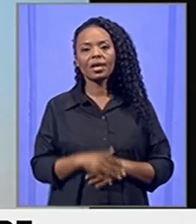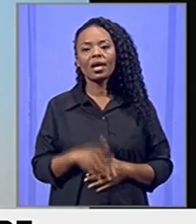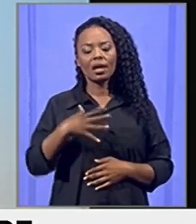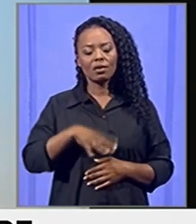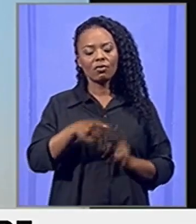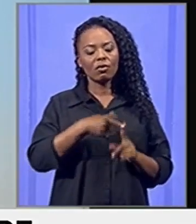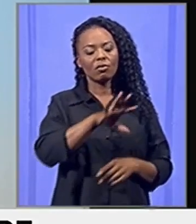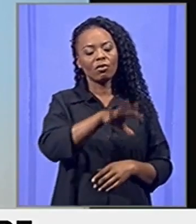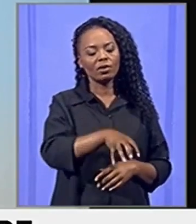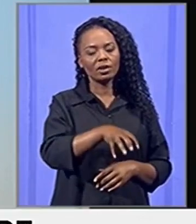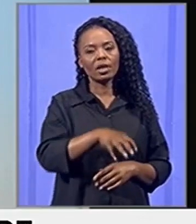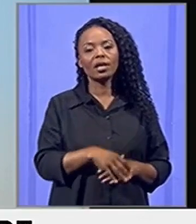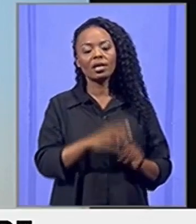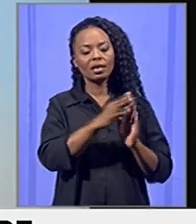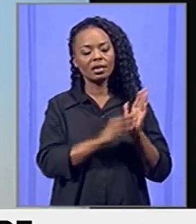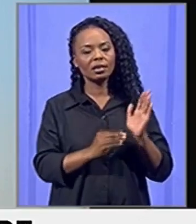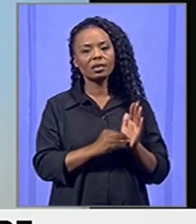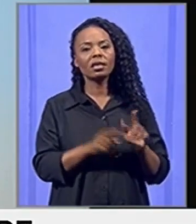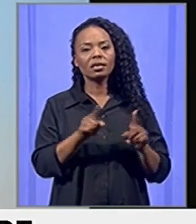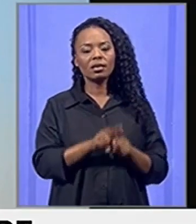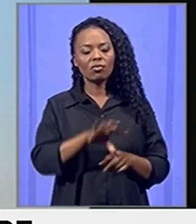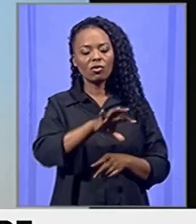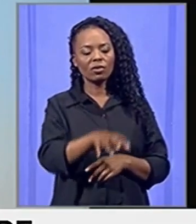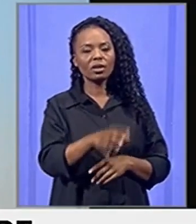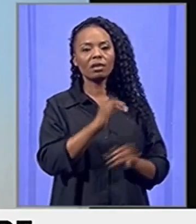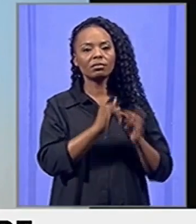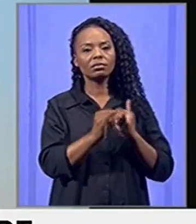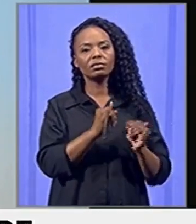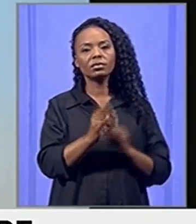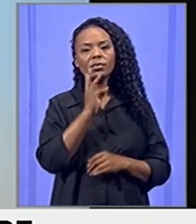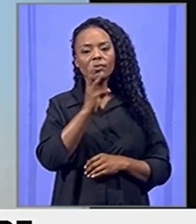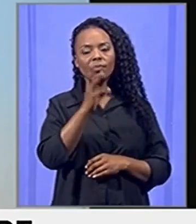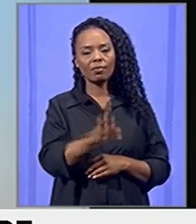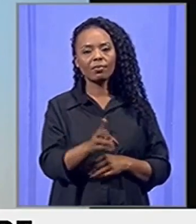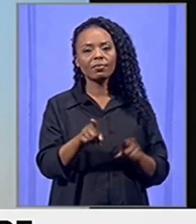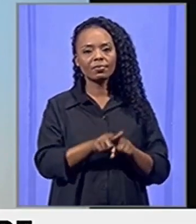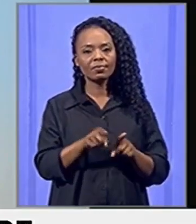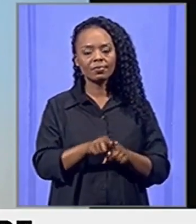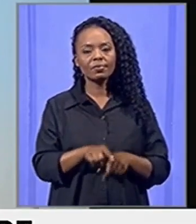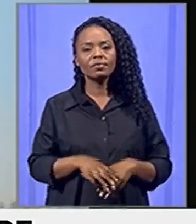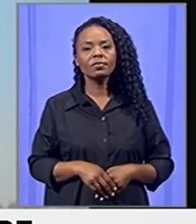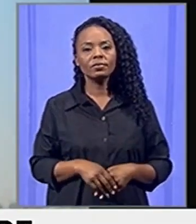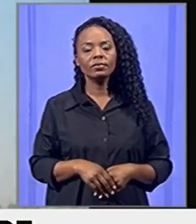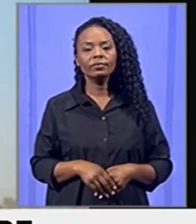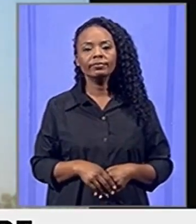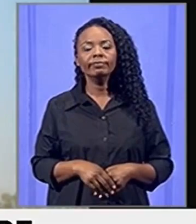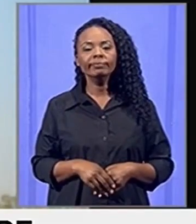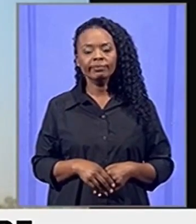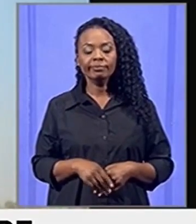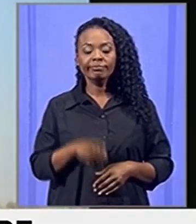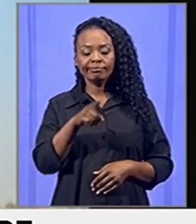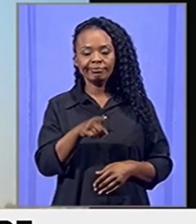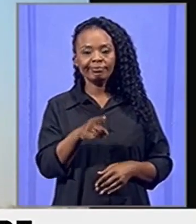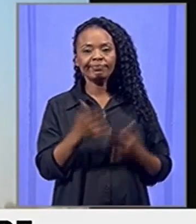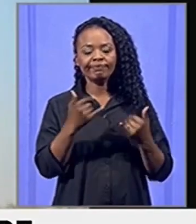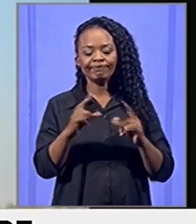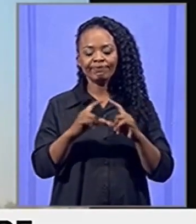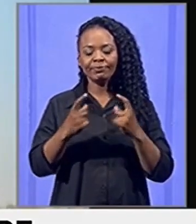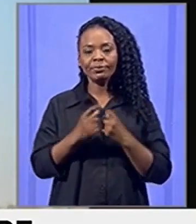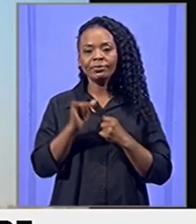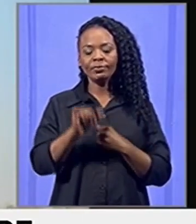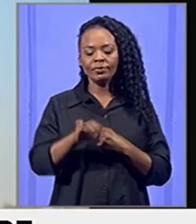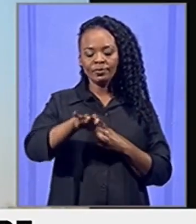province list and the also provincial to national list, where the provincial list committee will take charge of the nomination